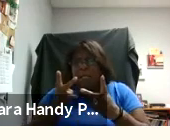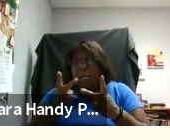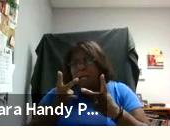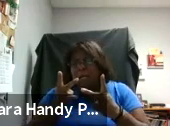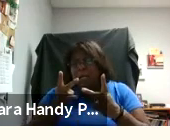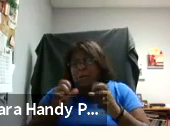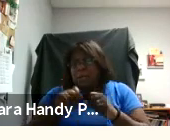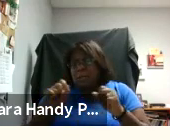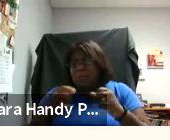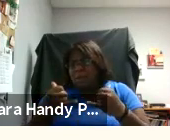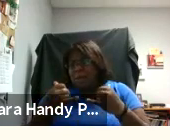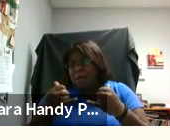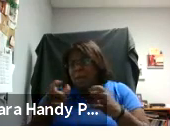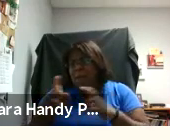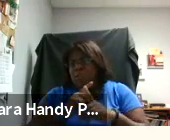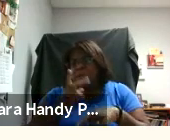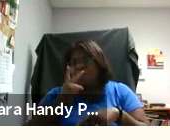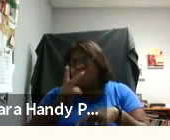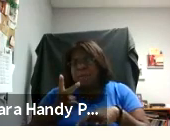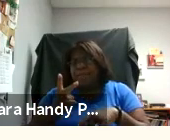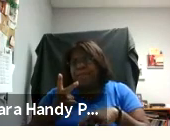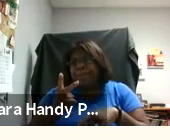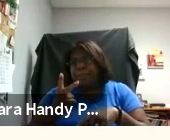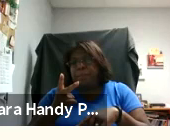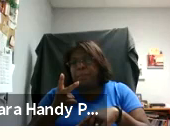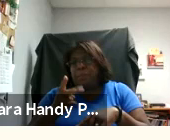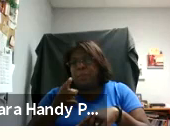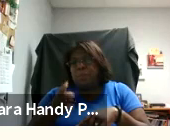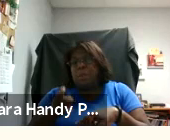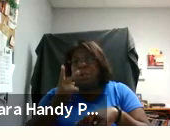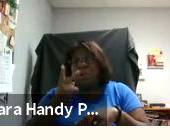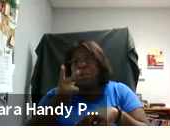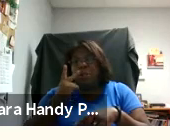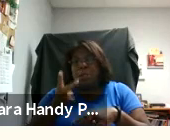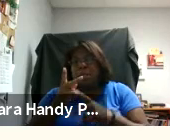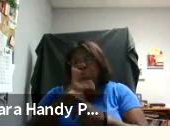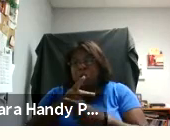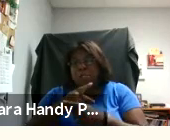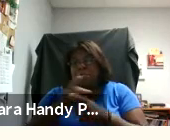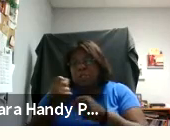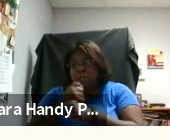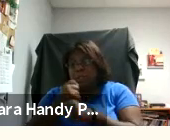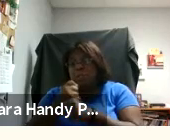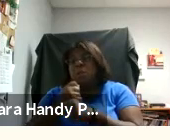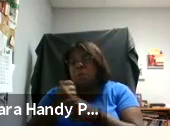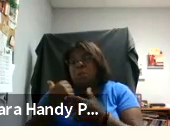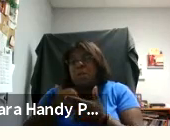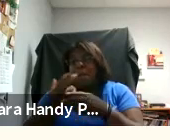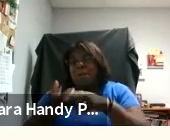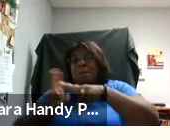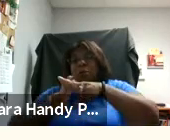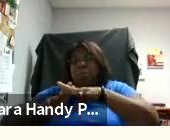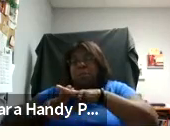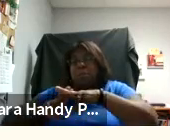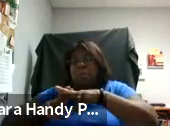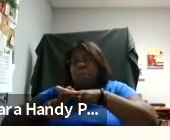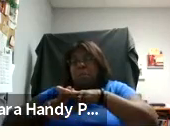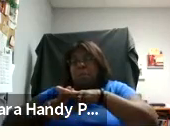now, as you can see, if you look at our production statistics, we've had an increase